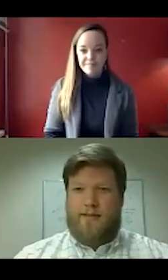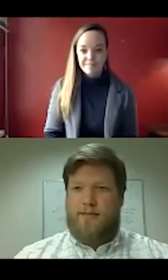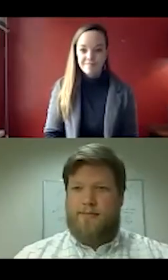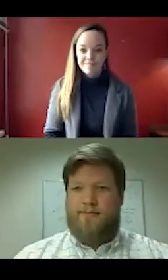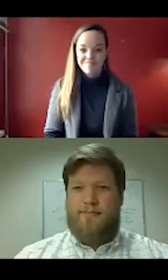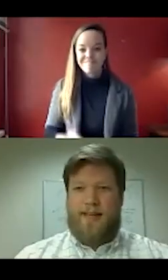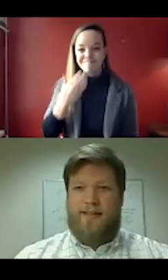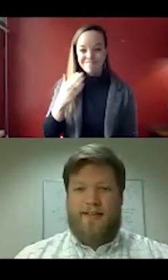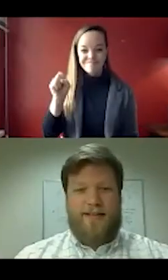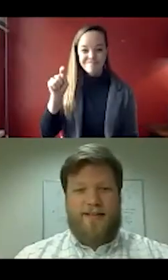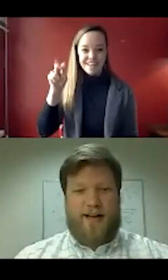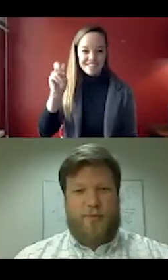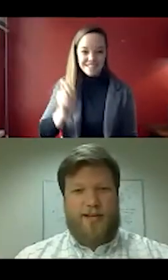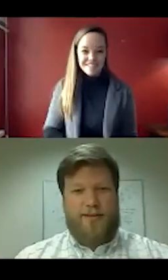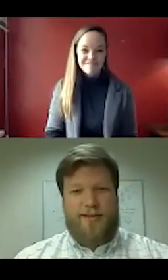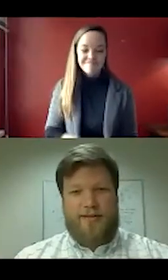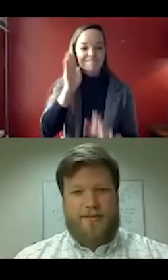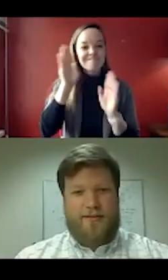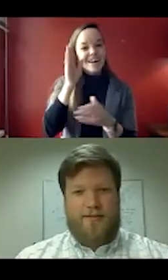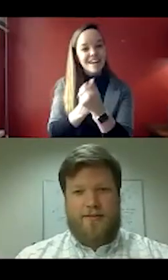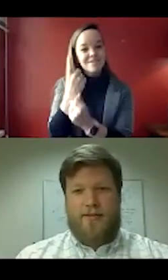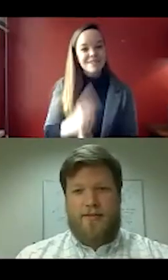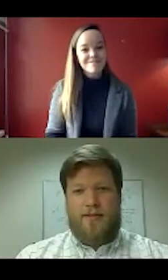Thanks, Steve. And hi, everybody out there.